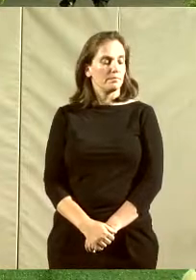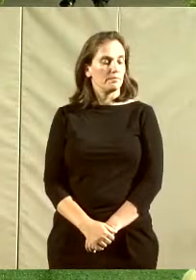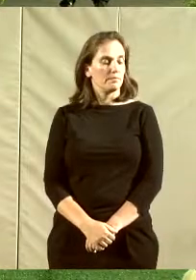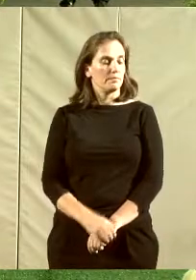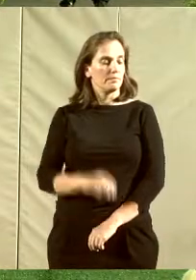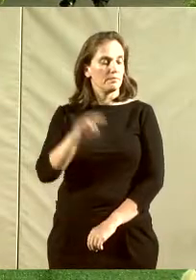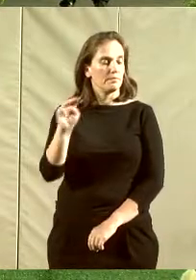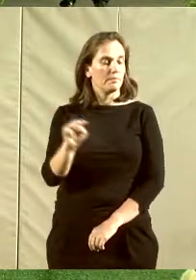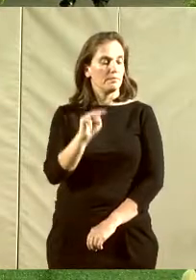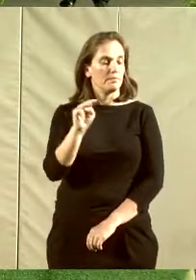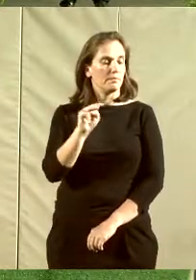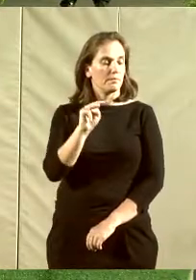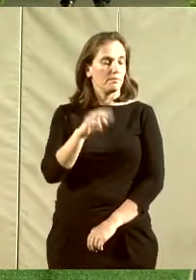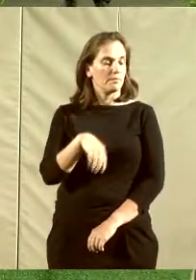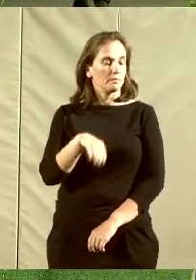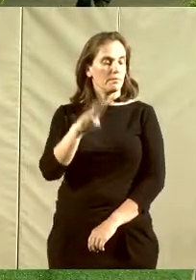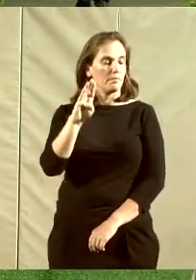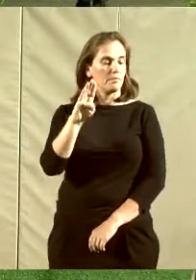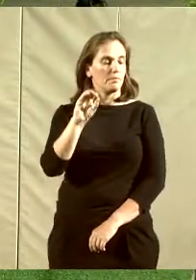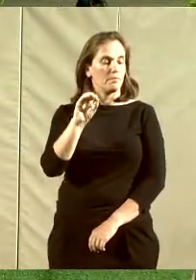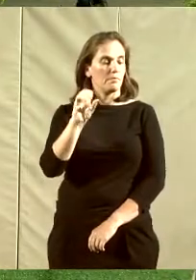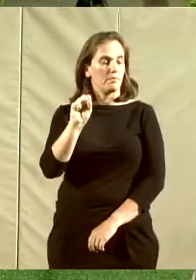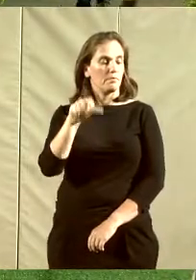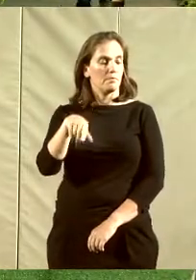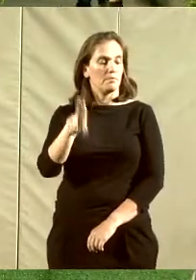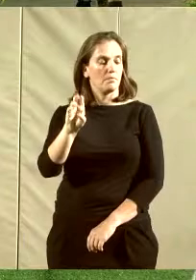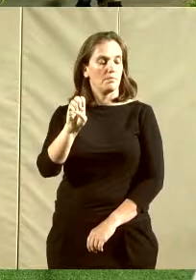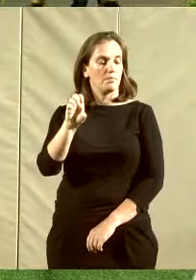Mark Anthony Vasquez.